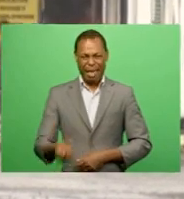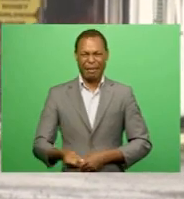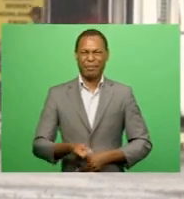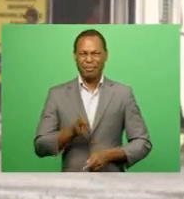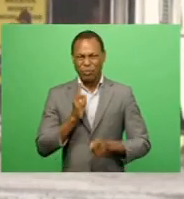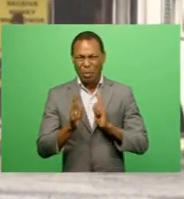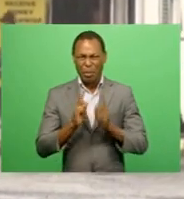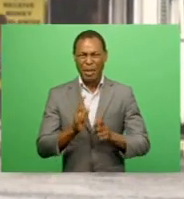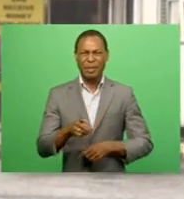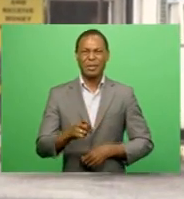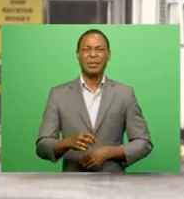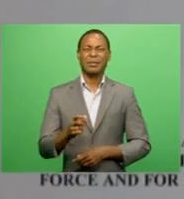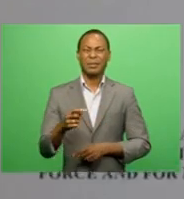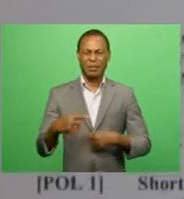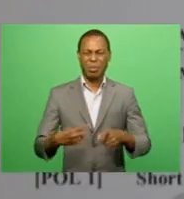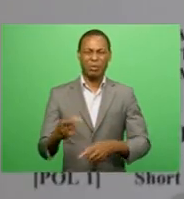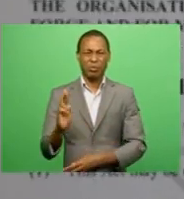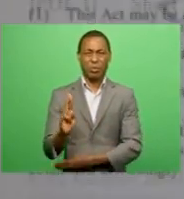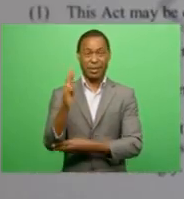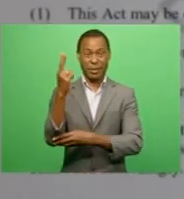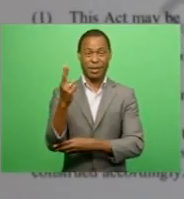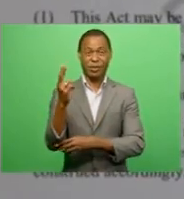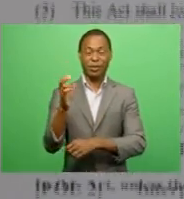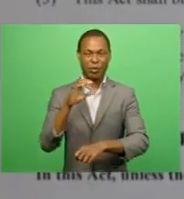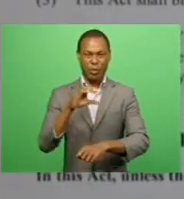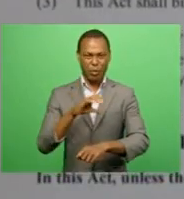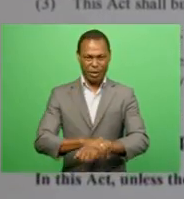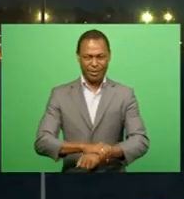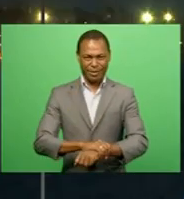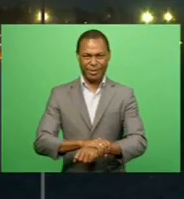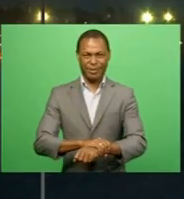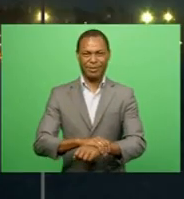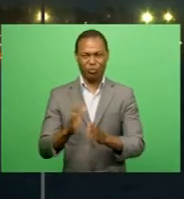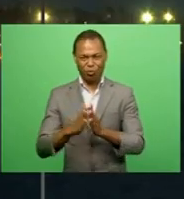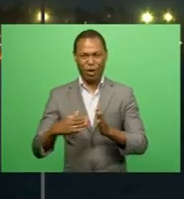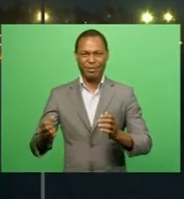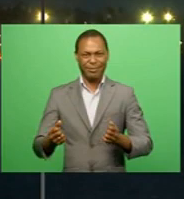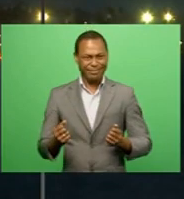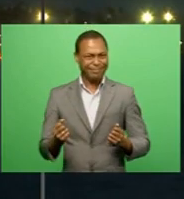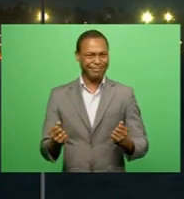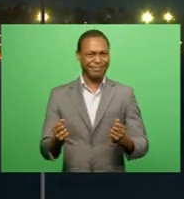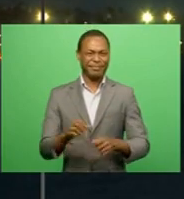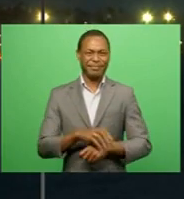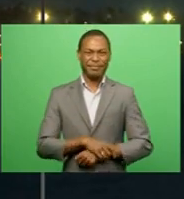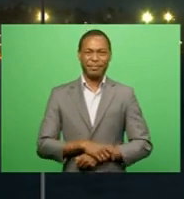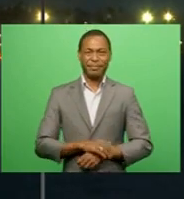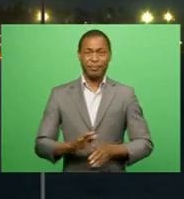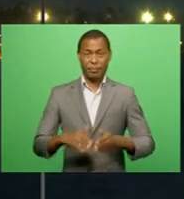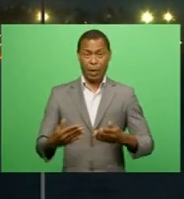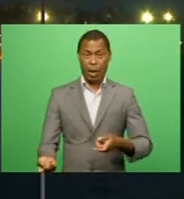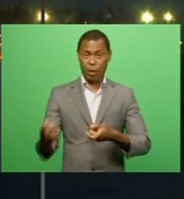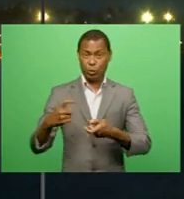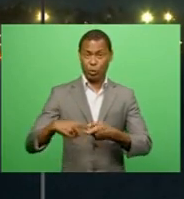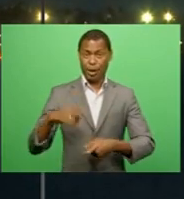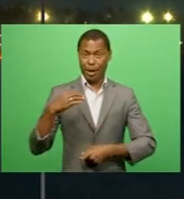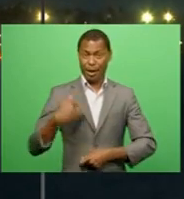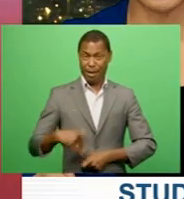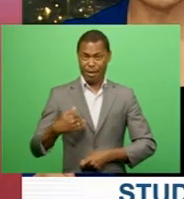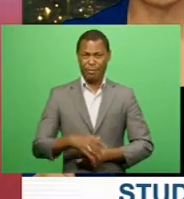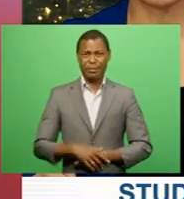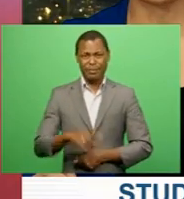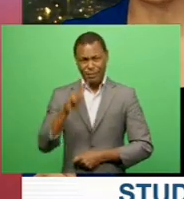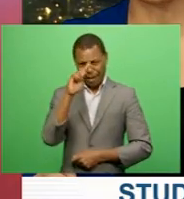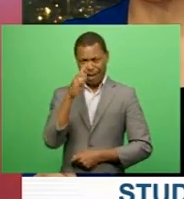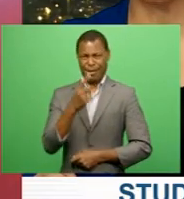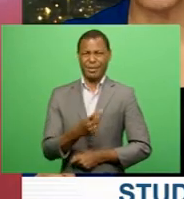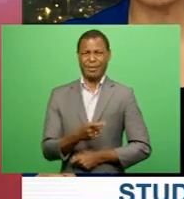the personation and representation of police vehicles. We now join Lena Rees live. Lena, I understand